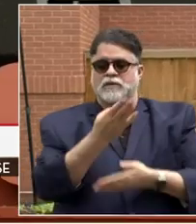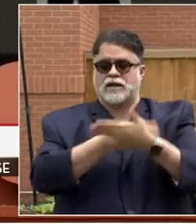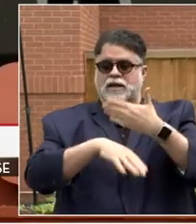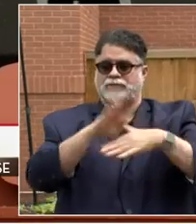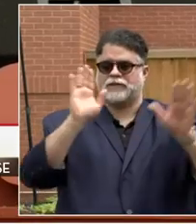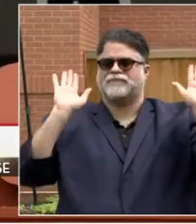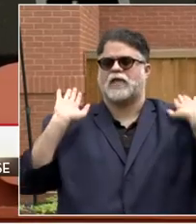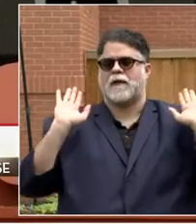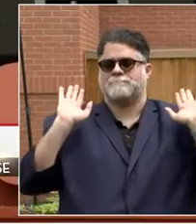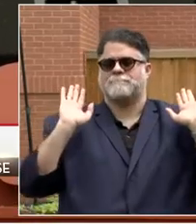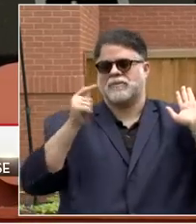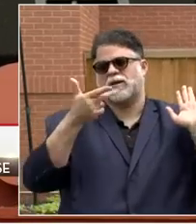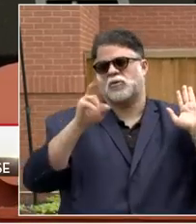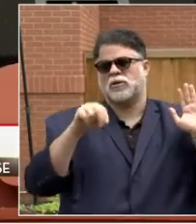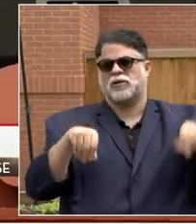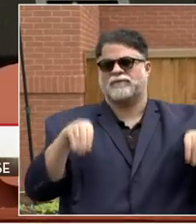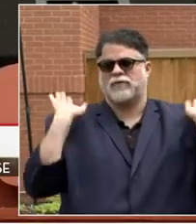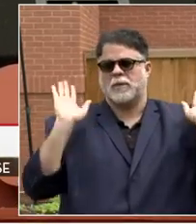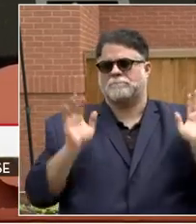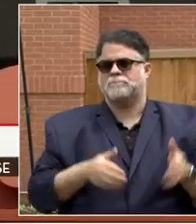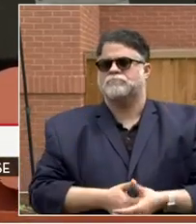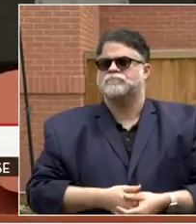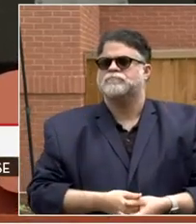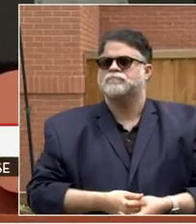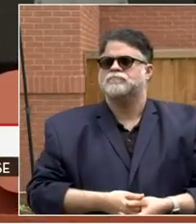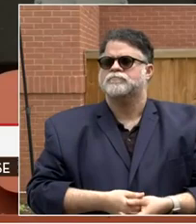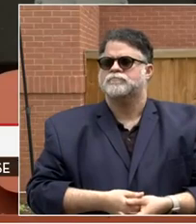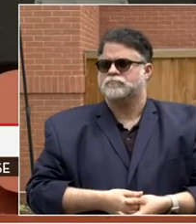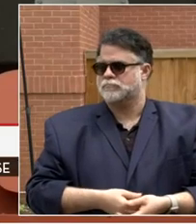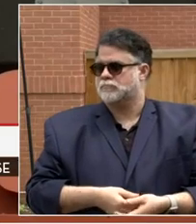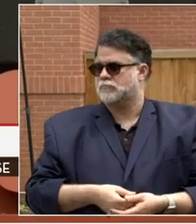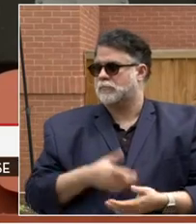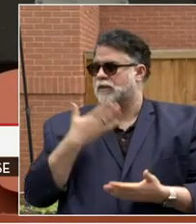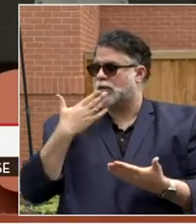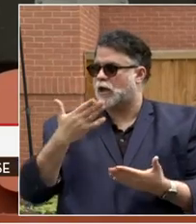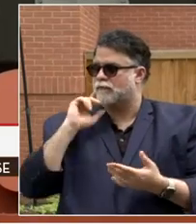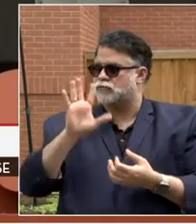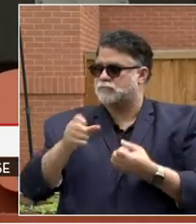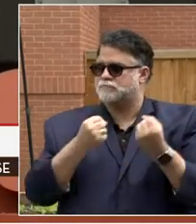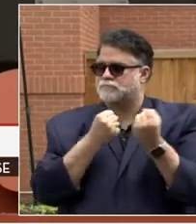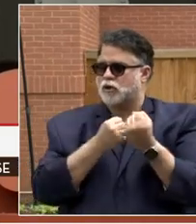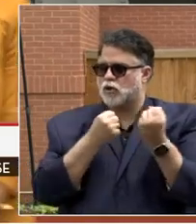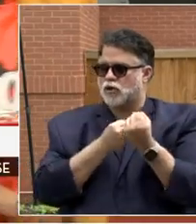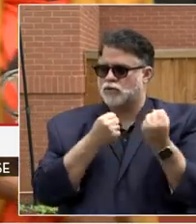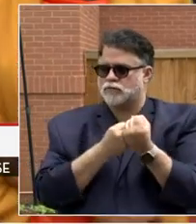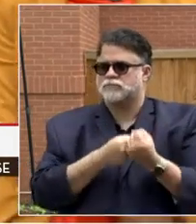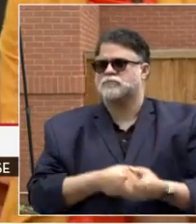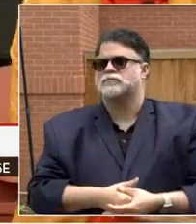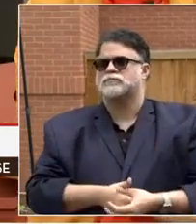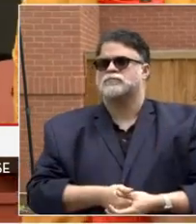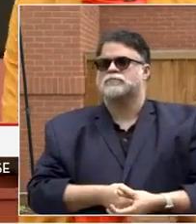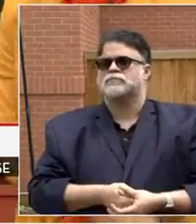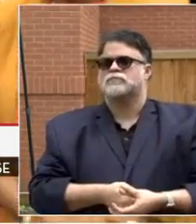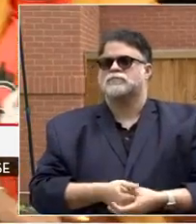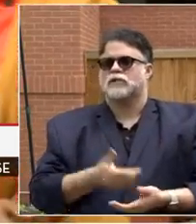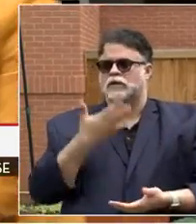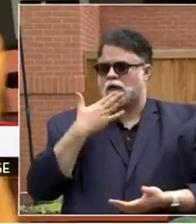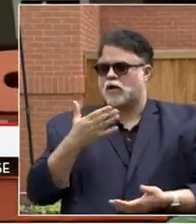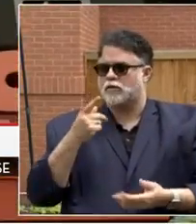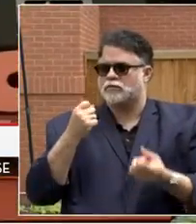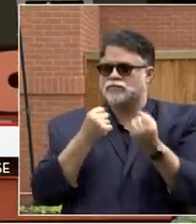Pathways ambassadors for their support in promoting and creating positive music for the campaign. Mayor?